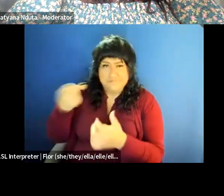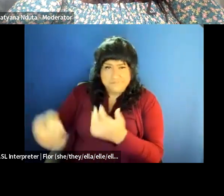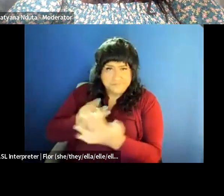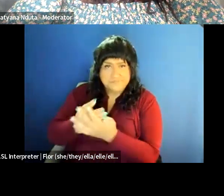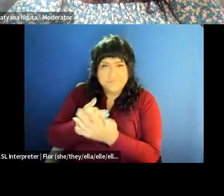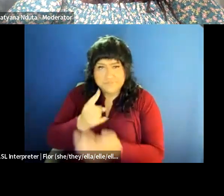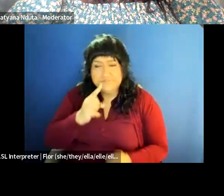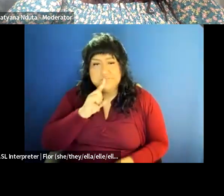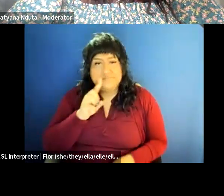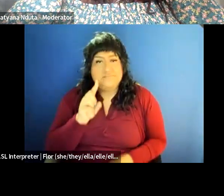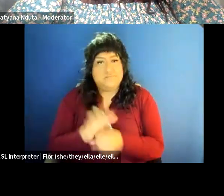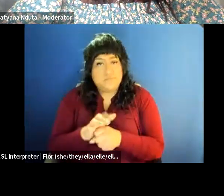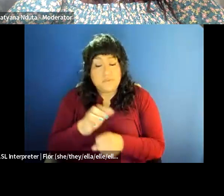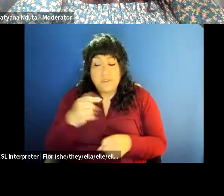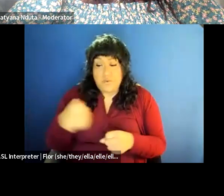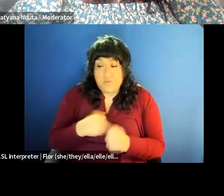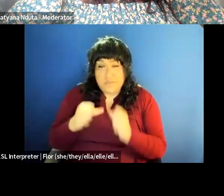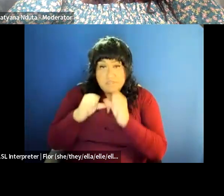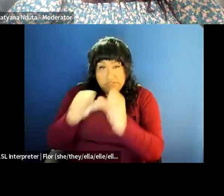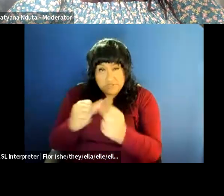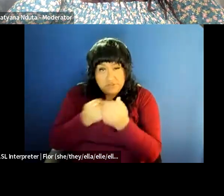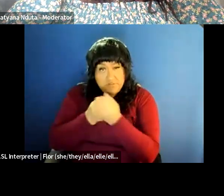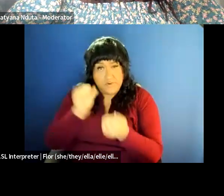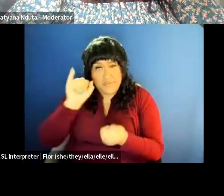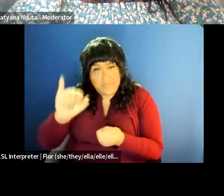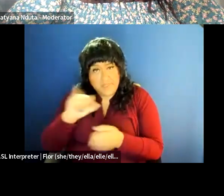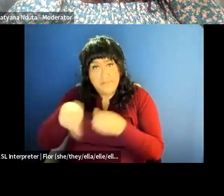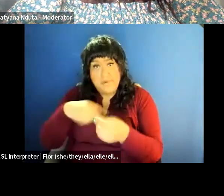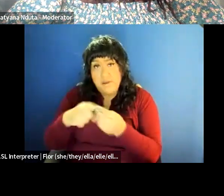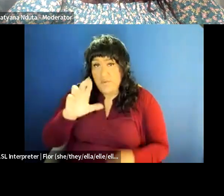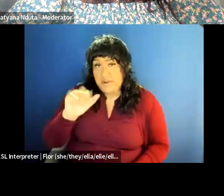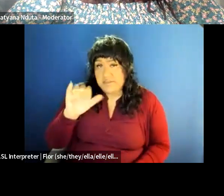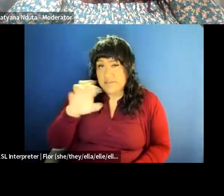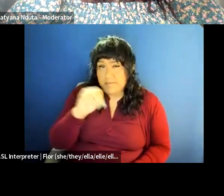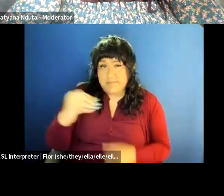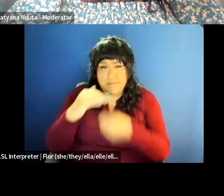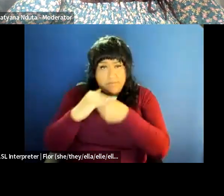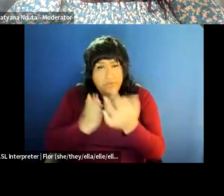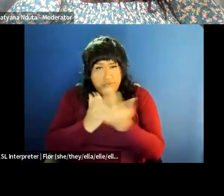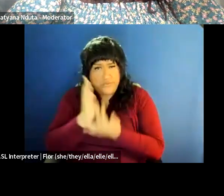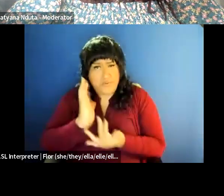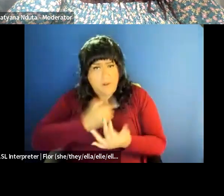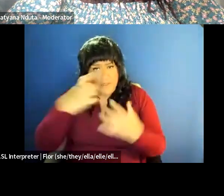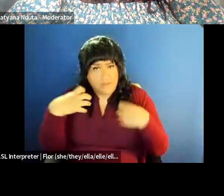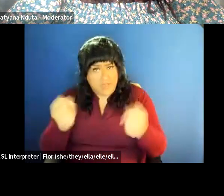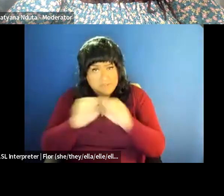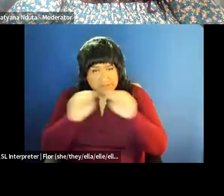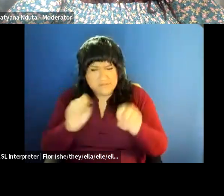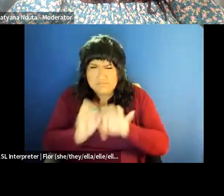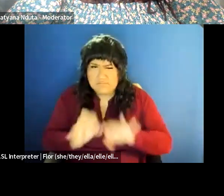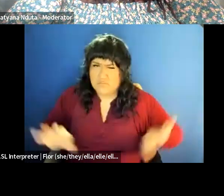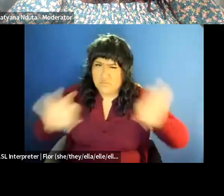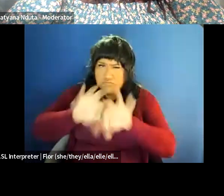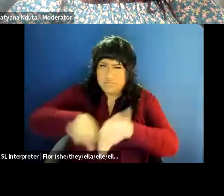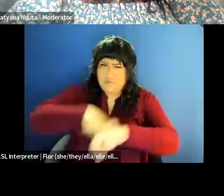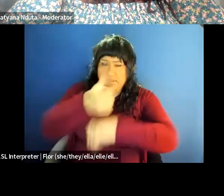confront the legacies of racism and oppression within our mental health system, it is crucial to create